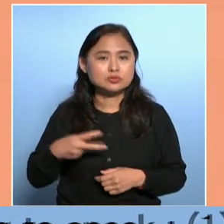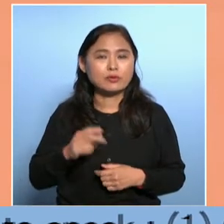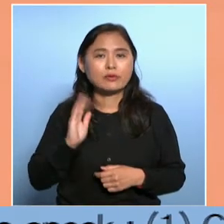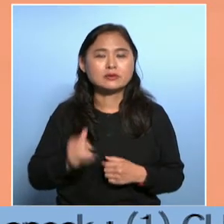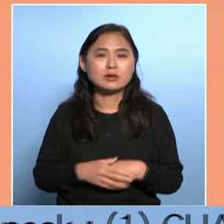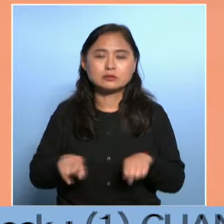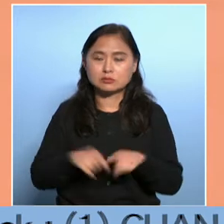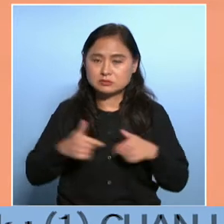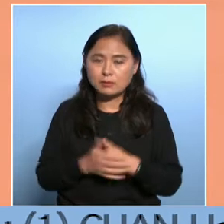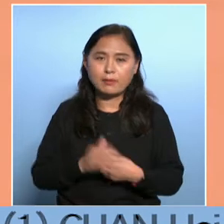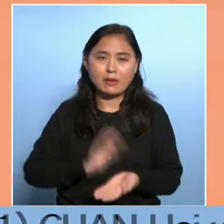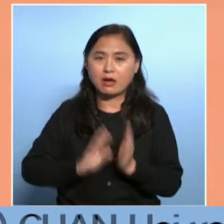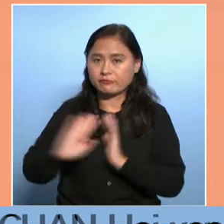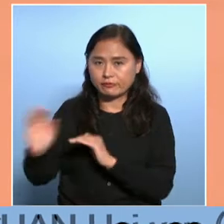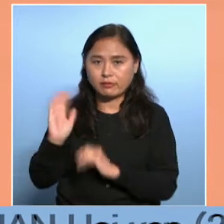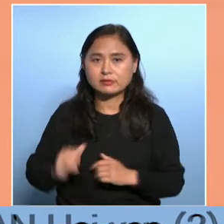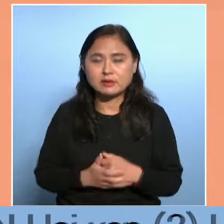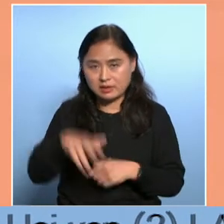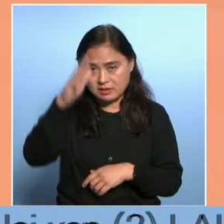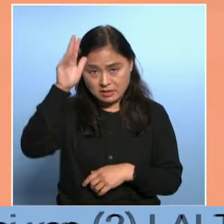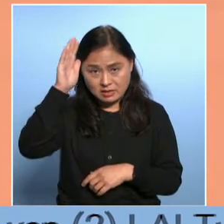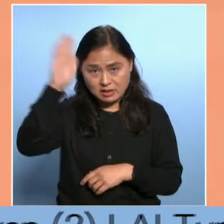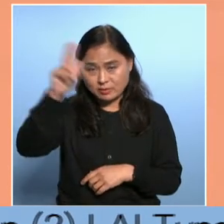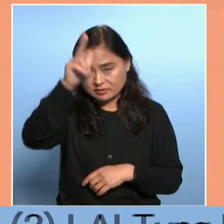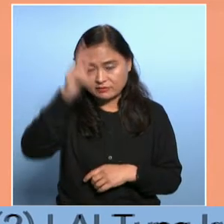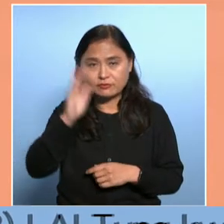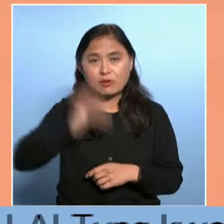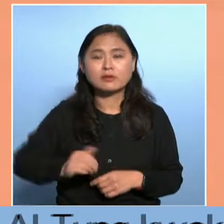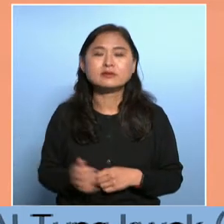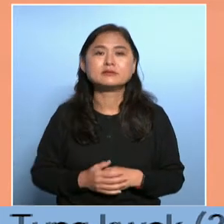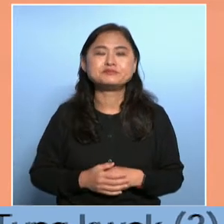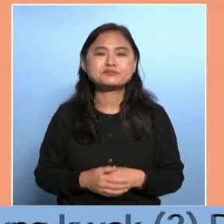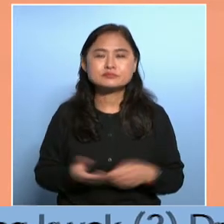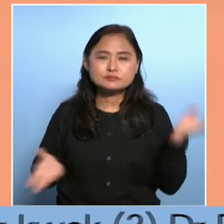calm in fighting the epidemic. Only by doing this can we be